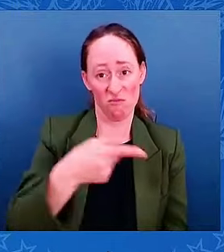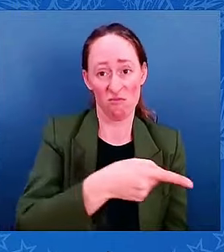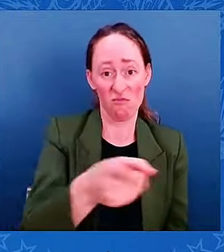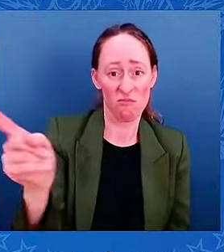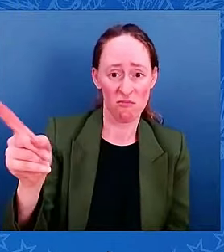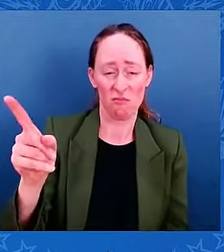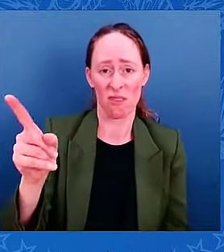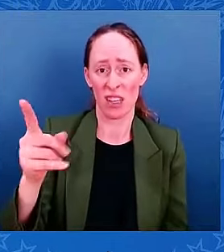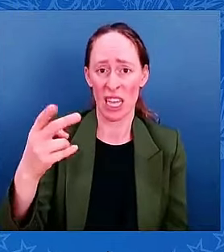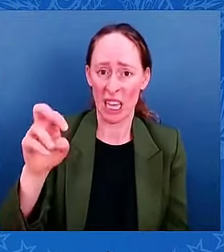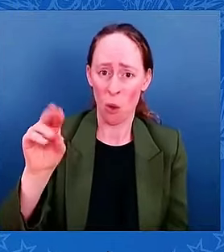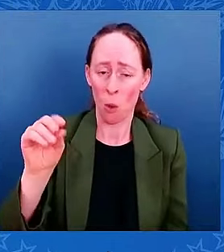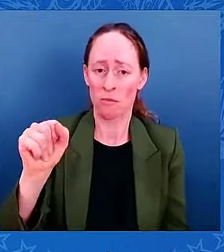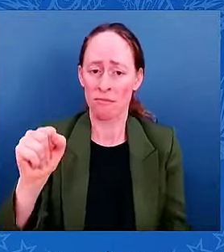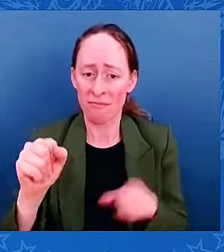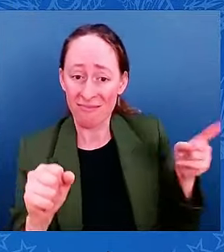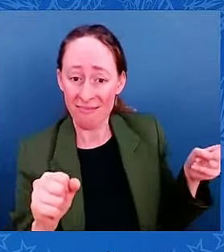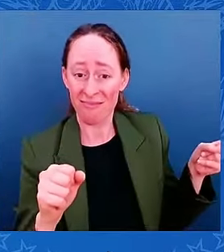talks.